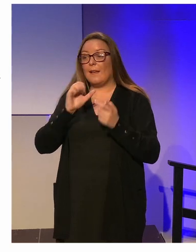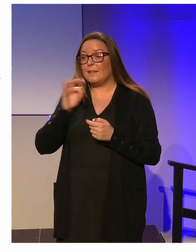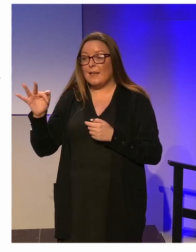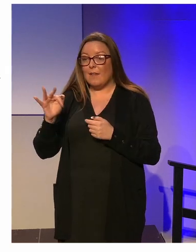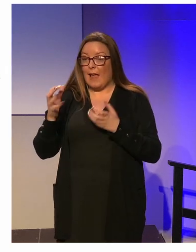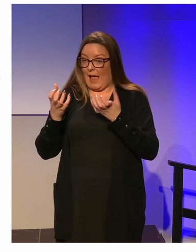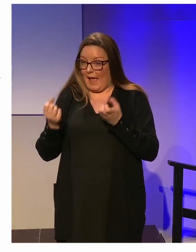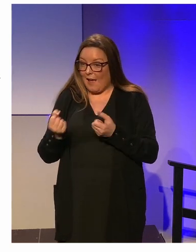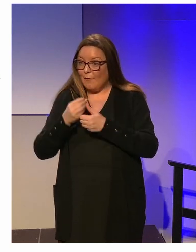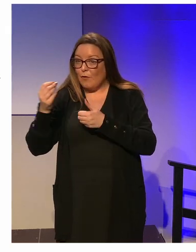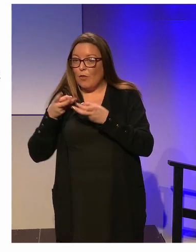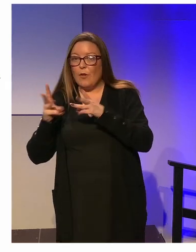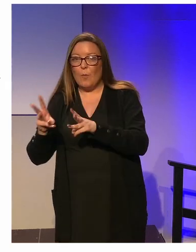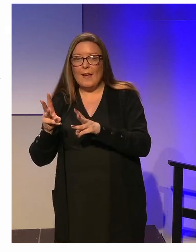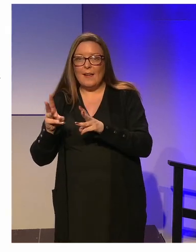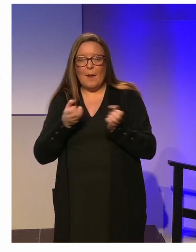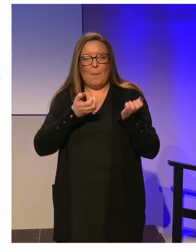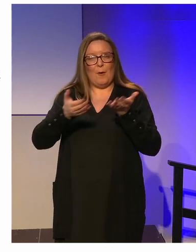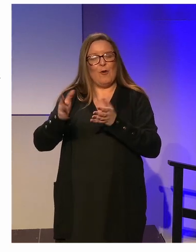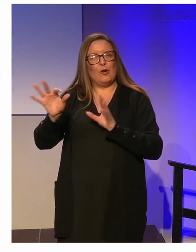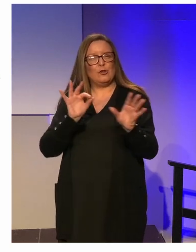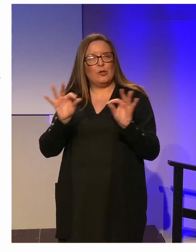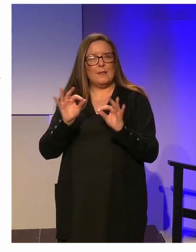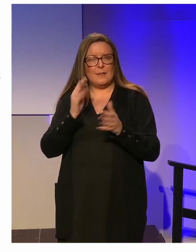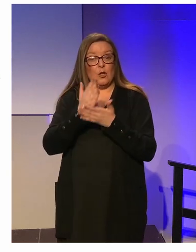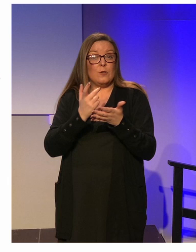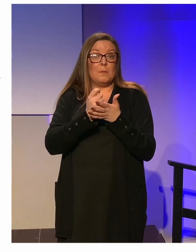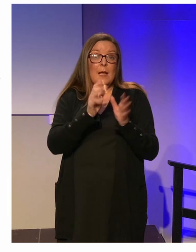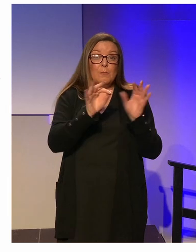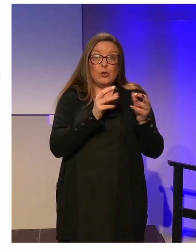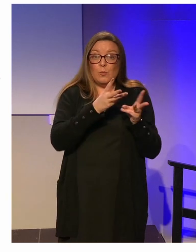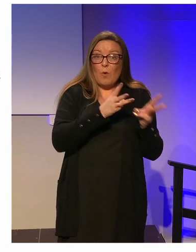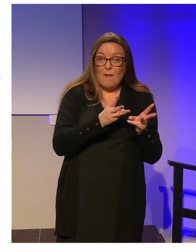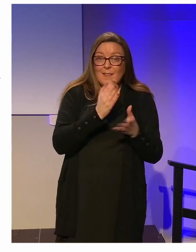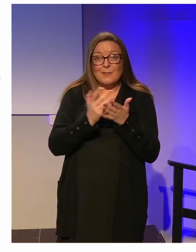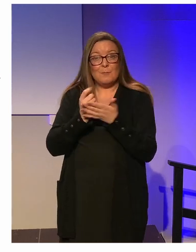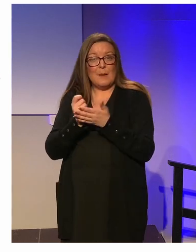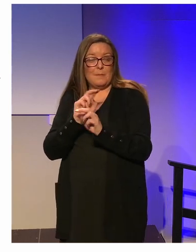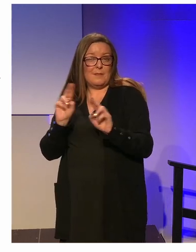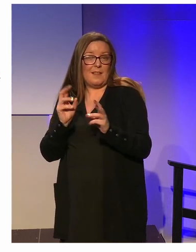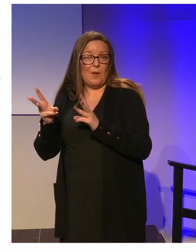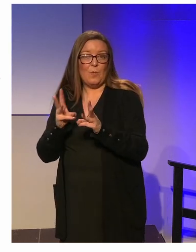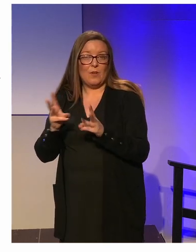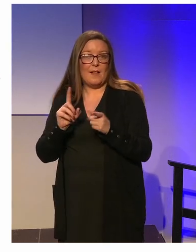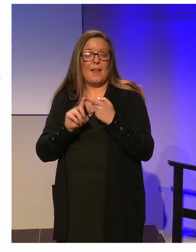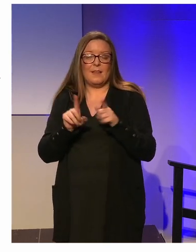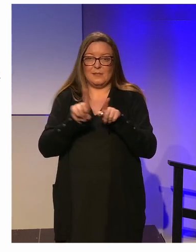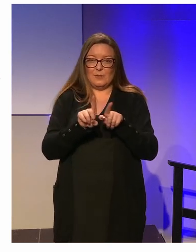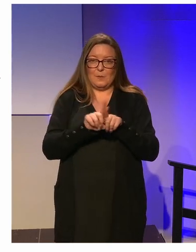another way of doing this? Can I provide a choice? And sometimes the choice will work and sometimes it won't work. And surrounding these,